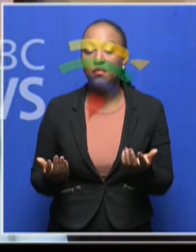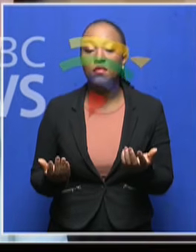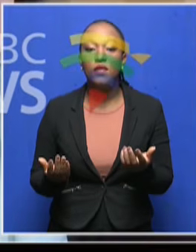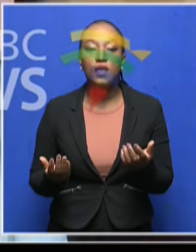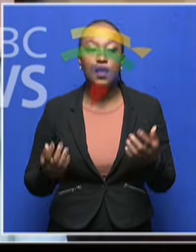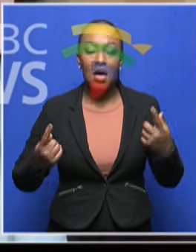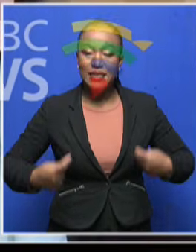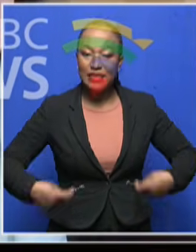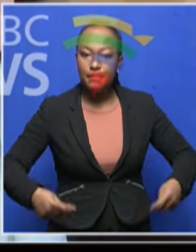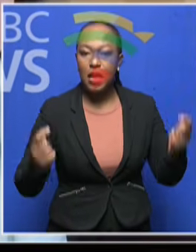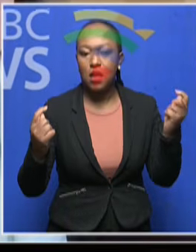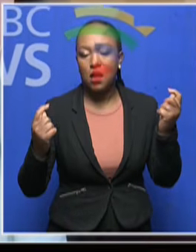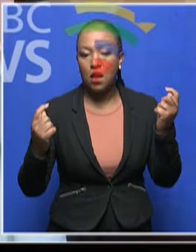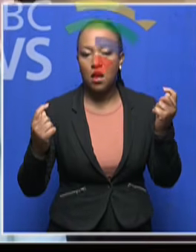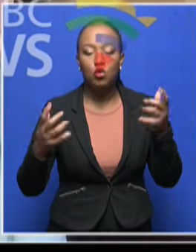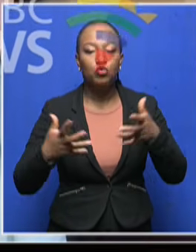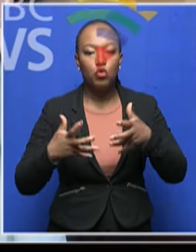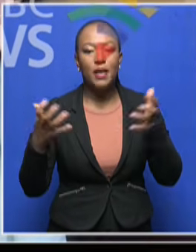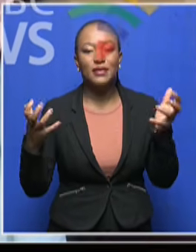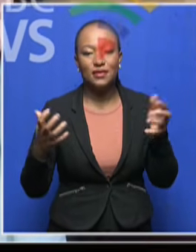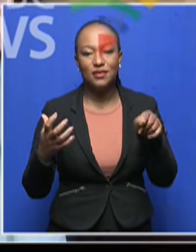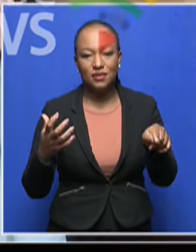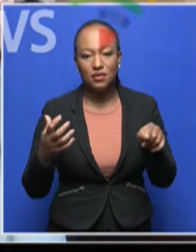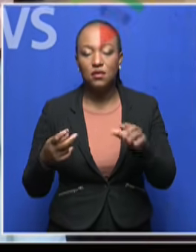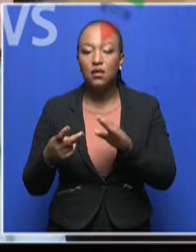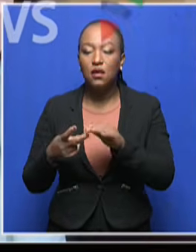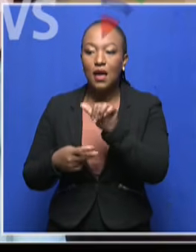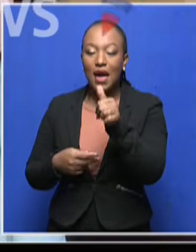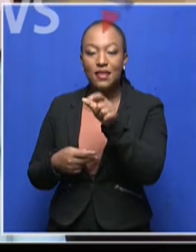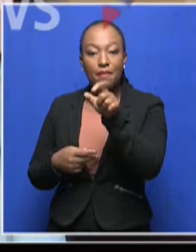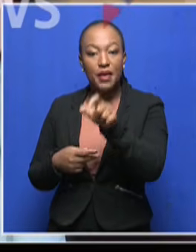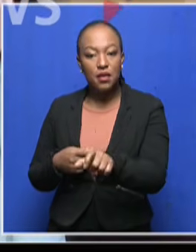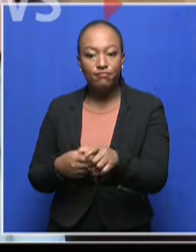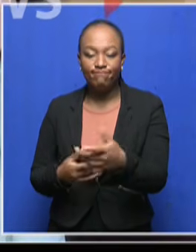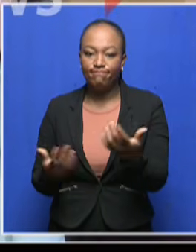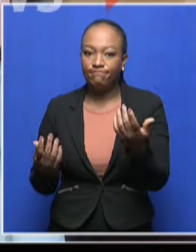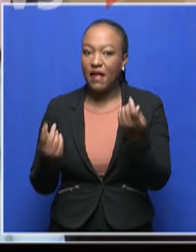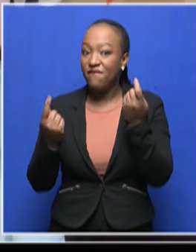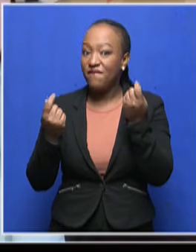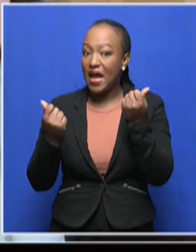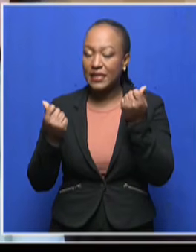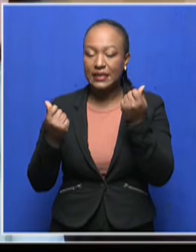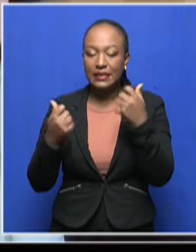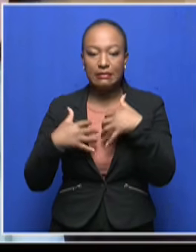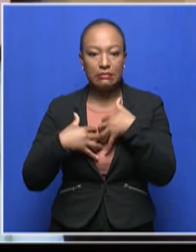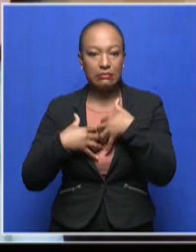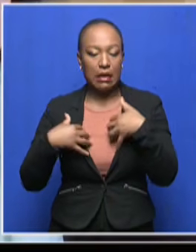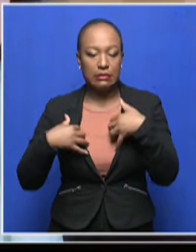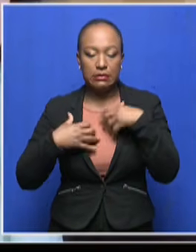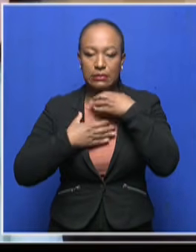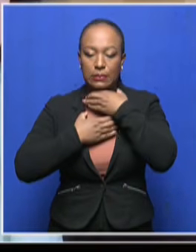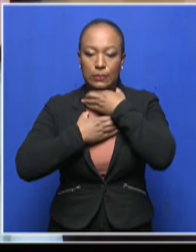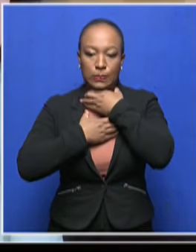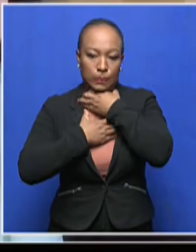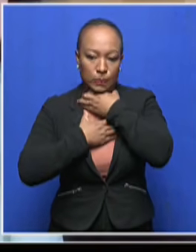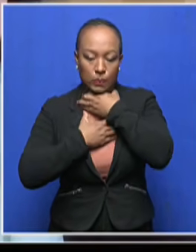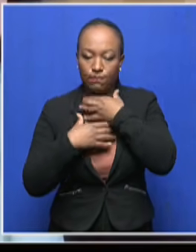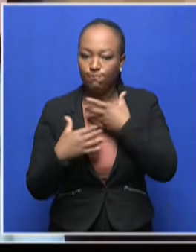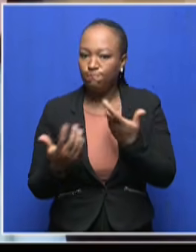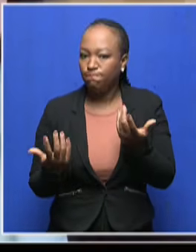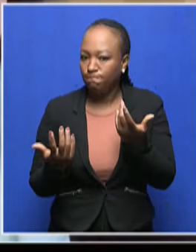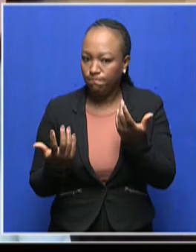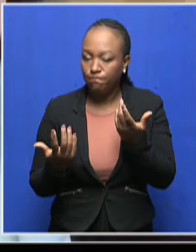overspending and actually somebody that is genuinely getting into financial distress. What are the signs? What